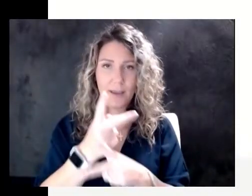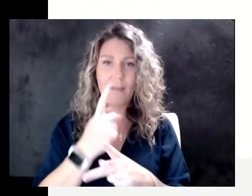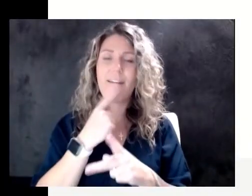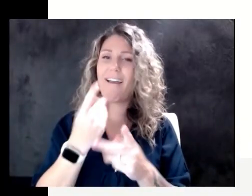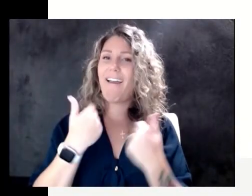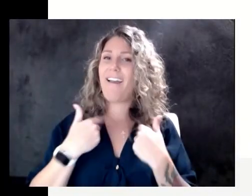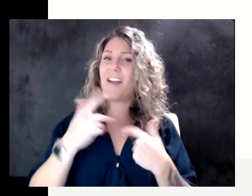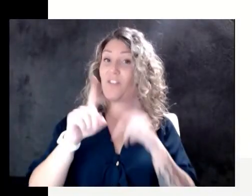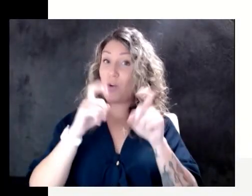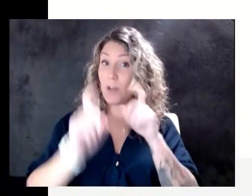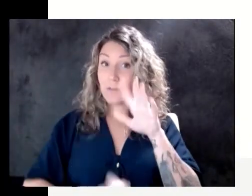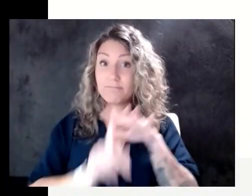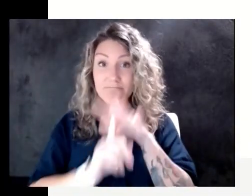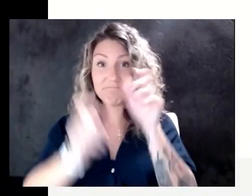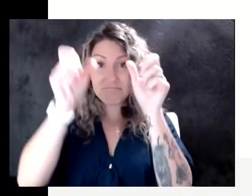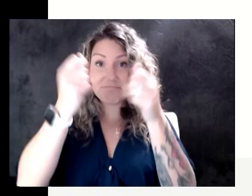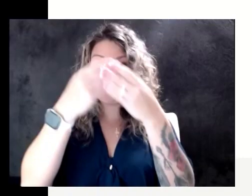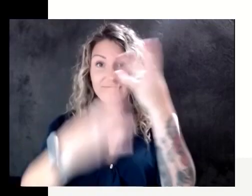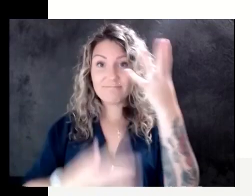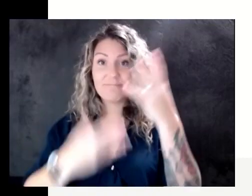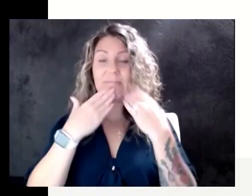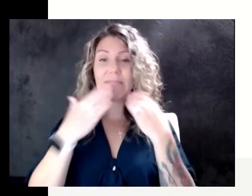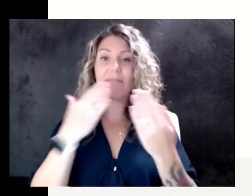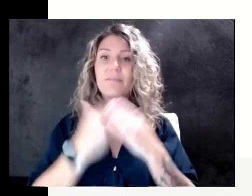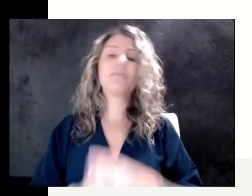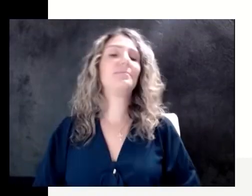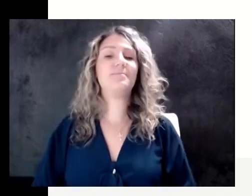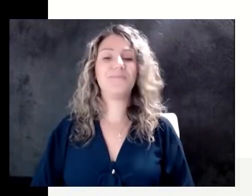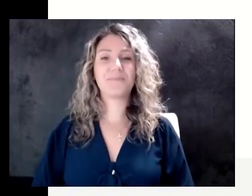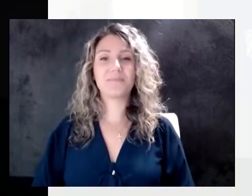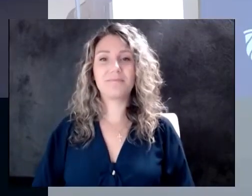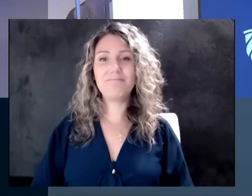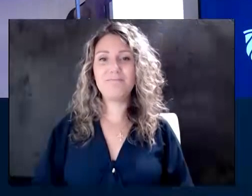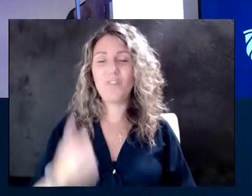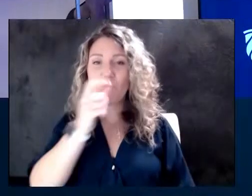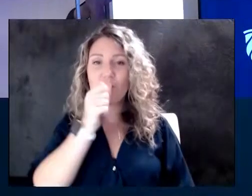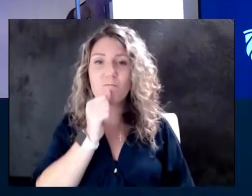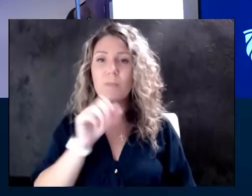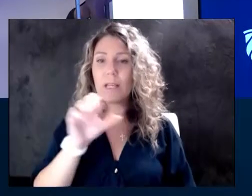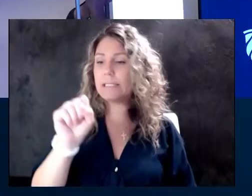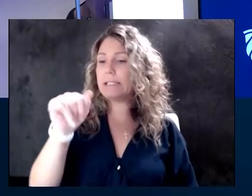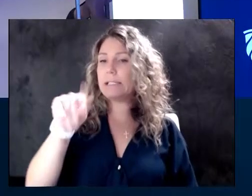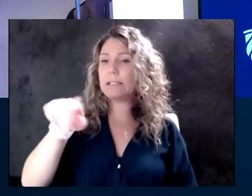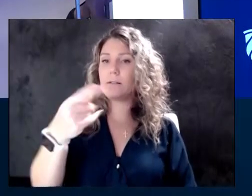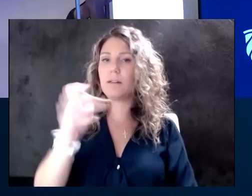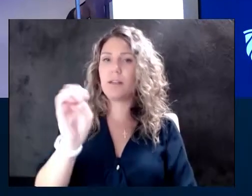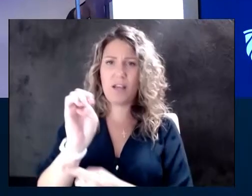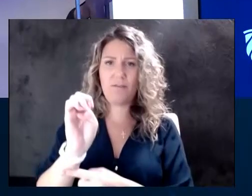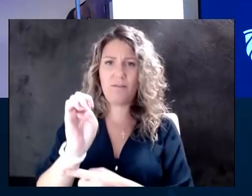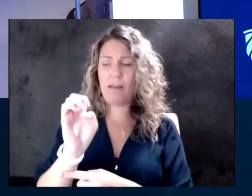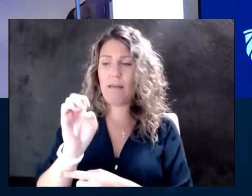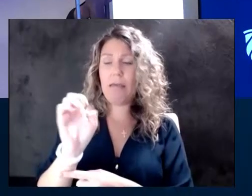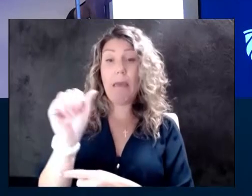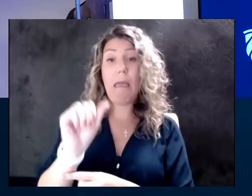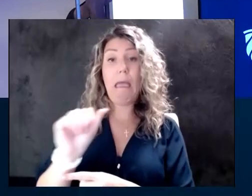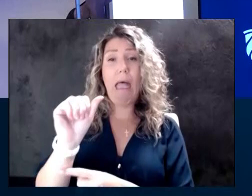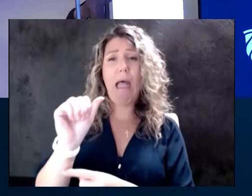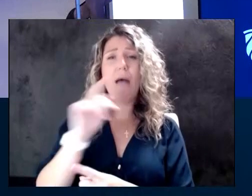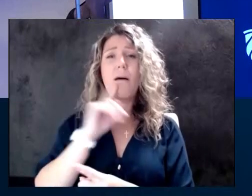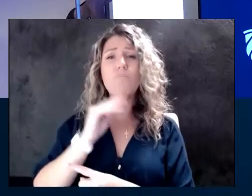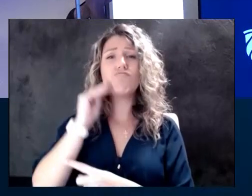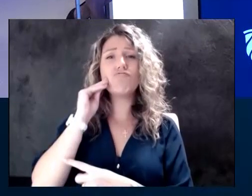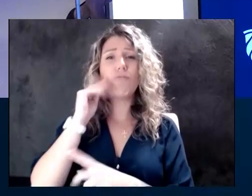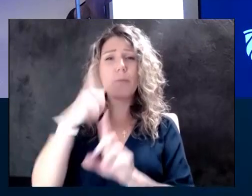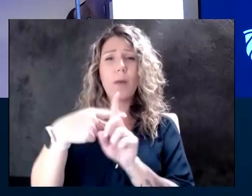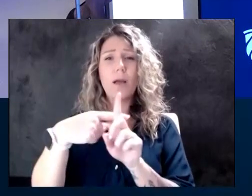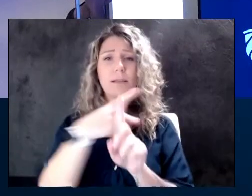so I thank you to everybody for just being patient. So Stephanie says, can the at-home be positive, but the PCR and